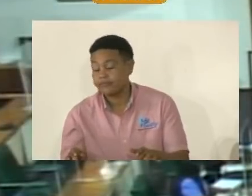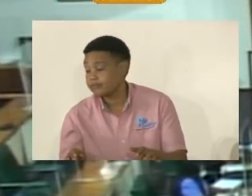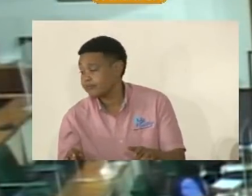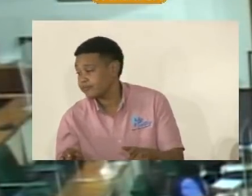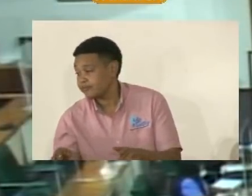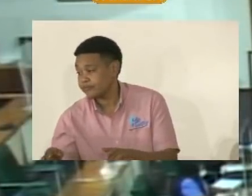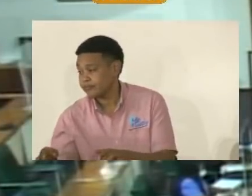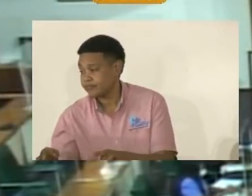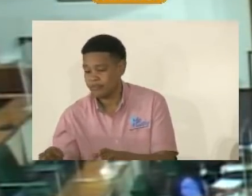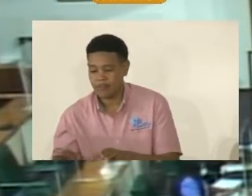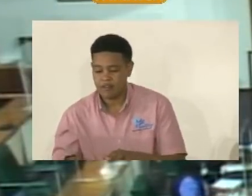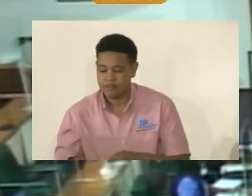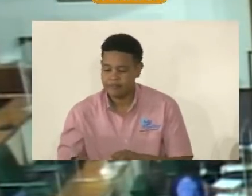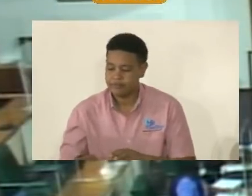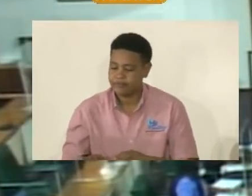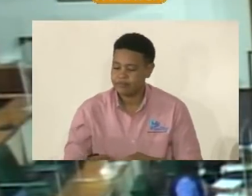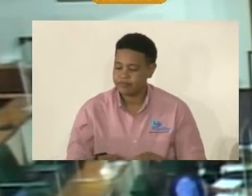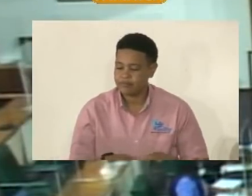Thank you.